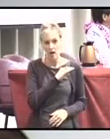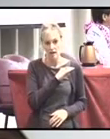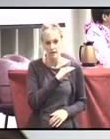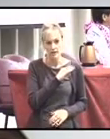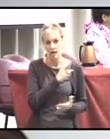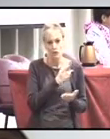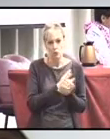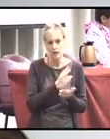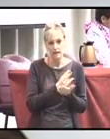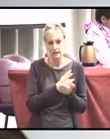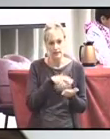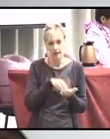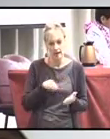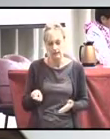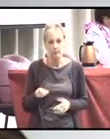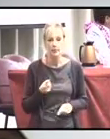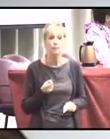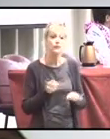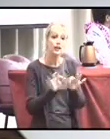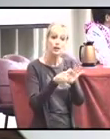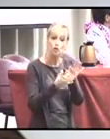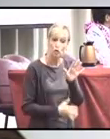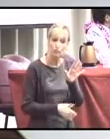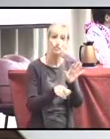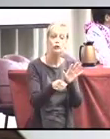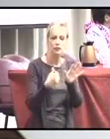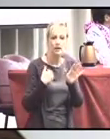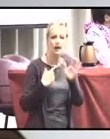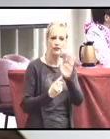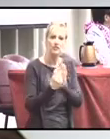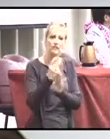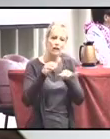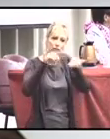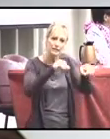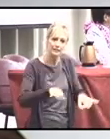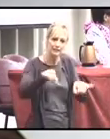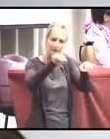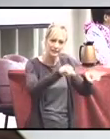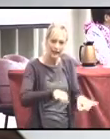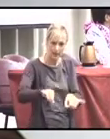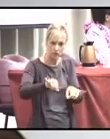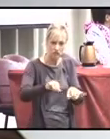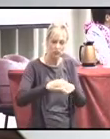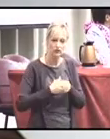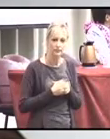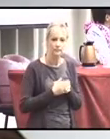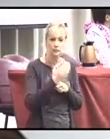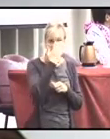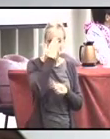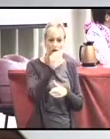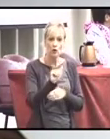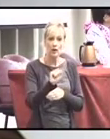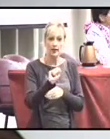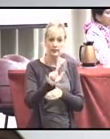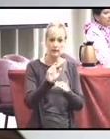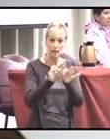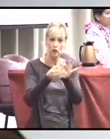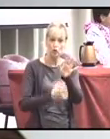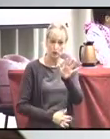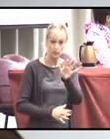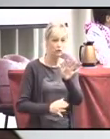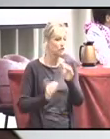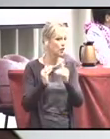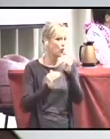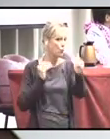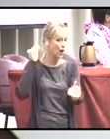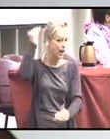stand, for example. Well, interpreters also have developed standards. And I know that the ASL interpreters were